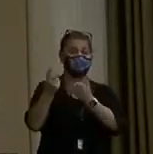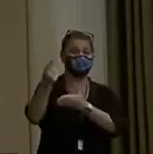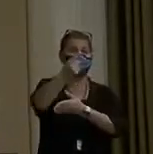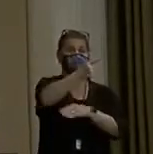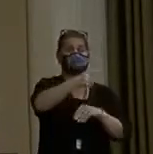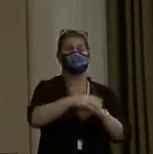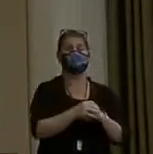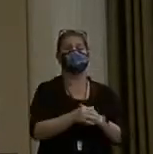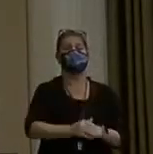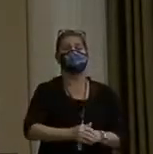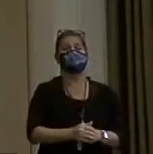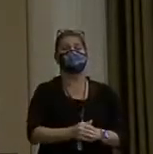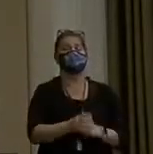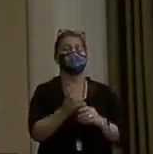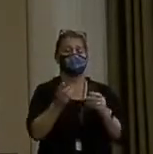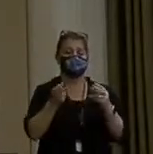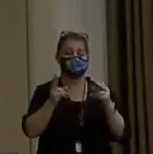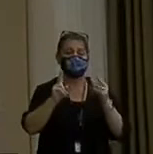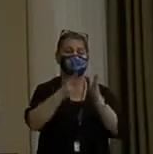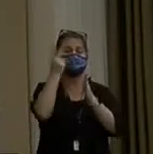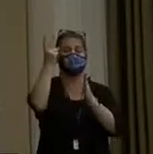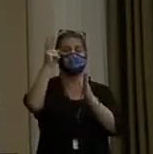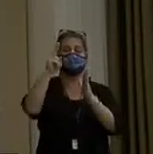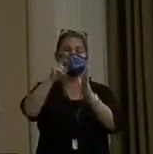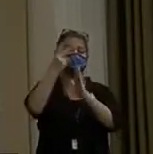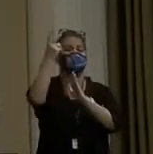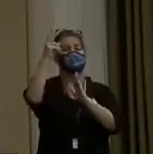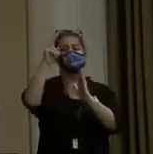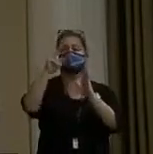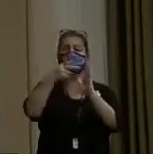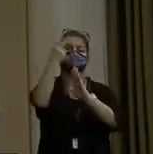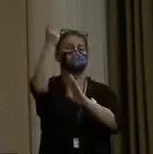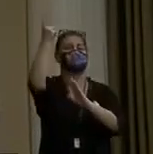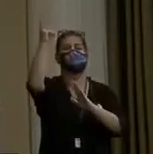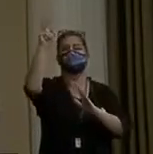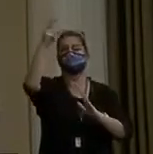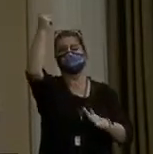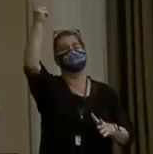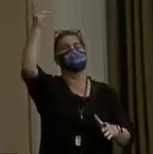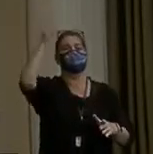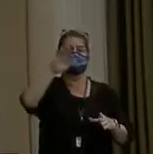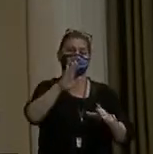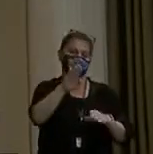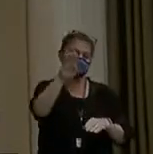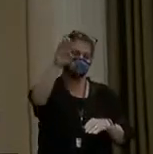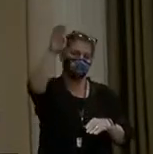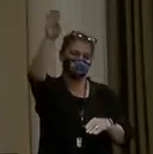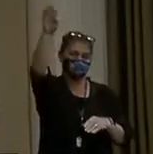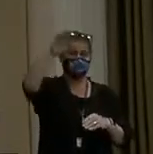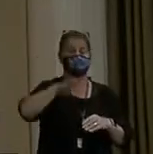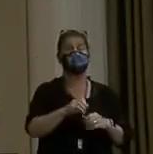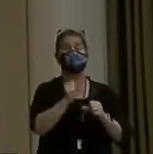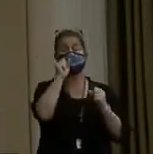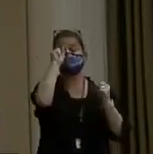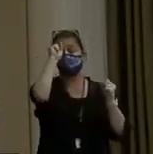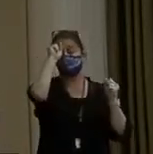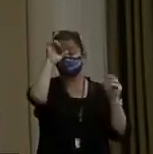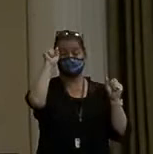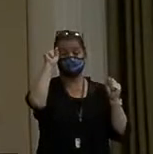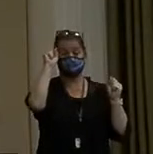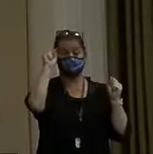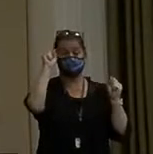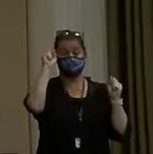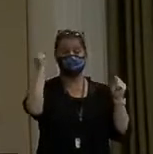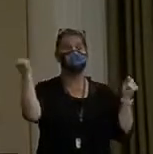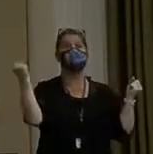week. And then we kept on going up by 60,000 for the next few weeks. It was really an incredibly